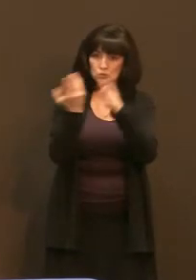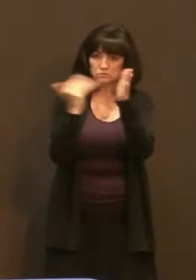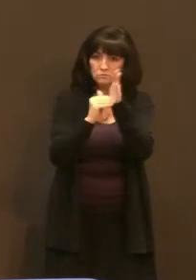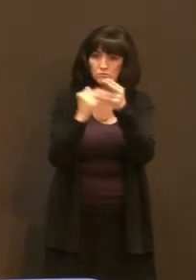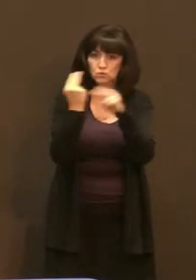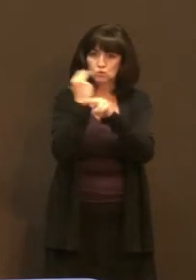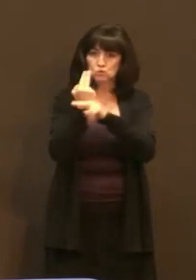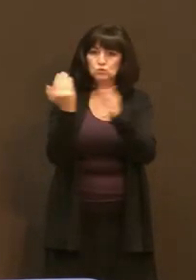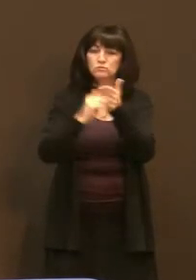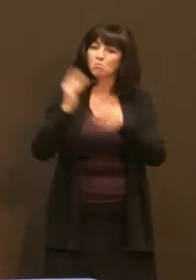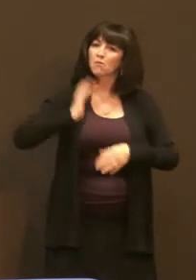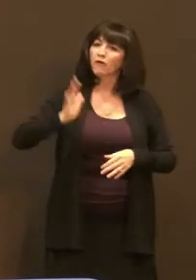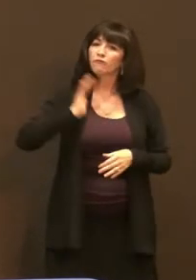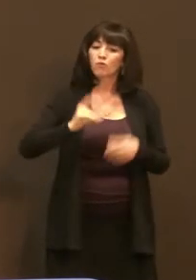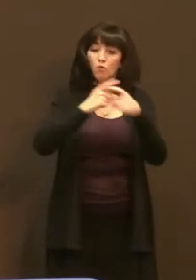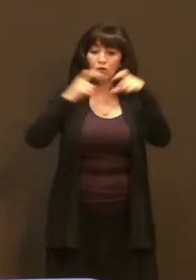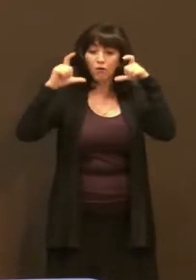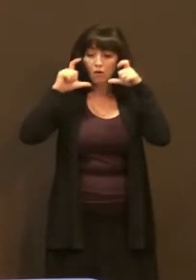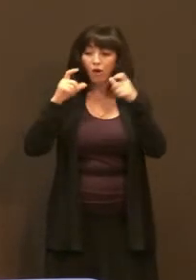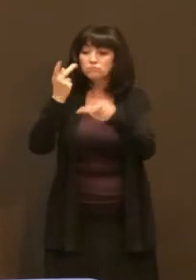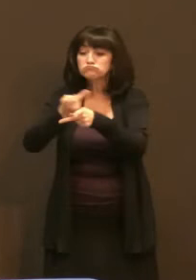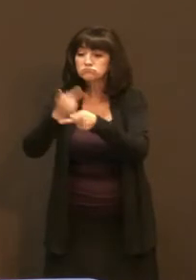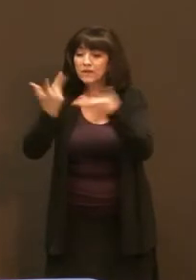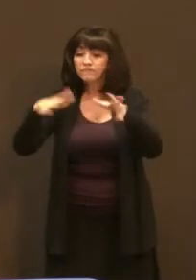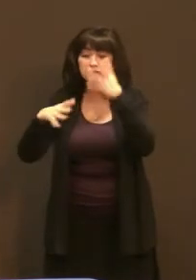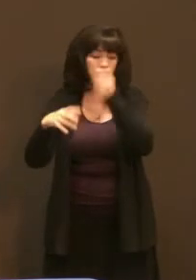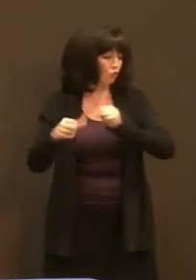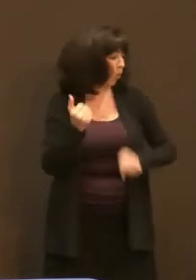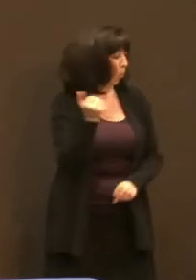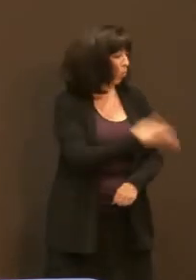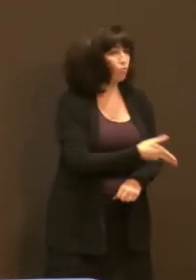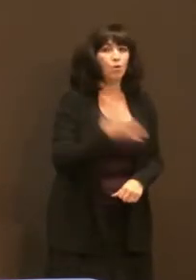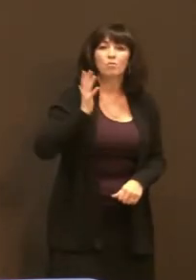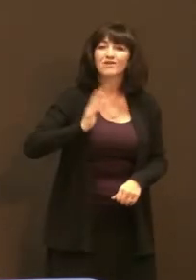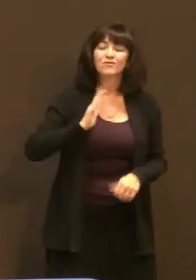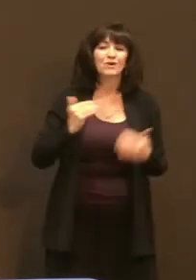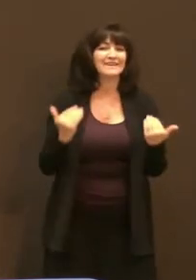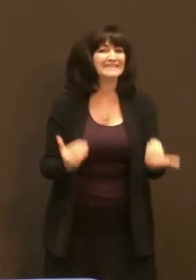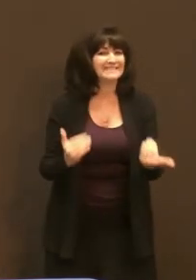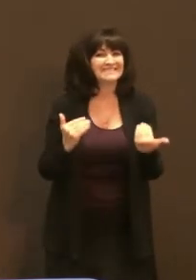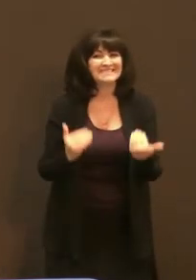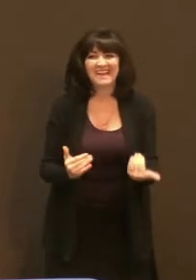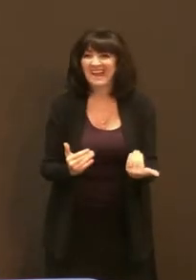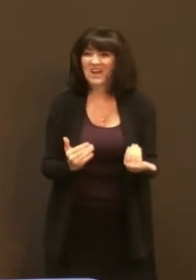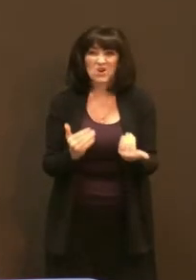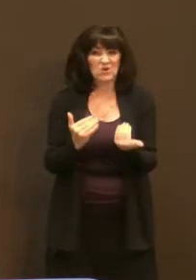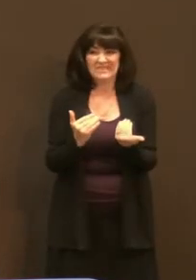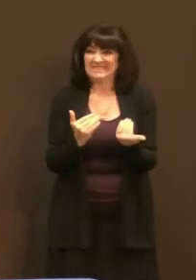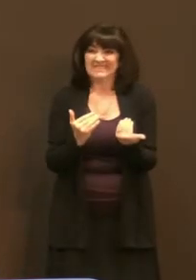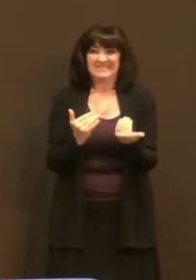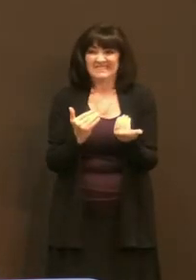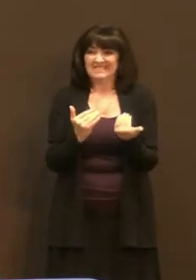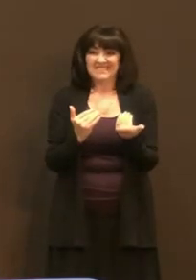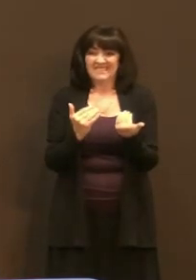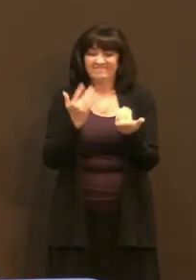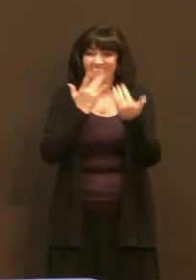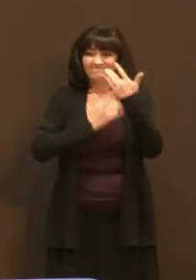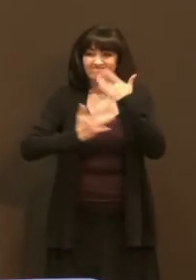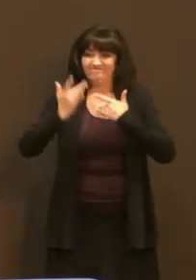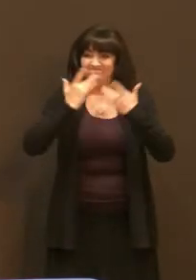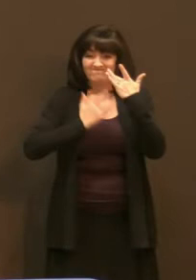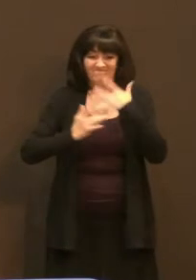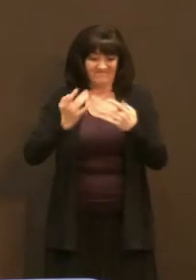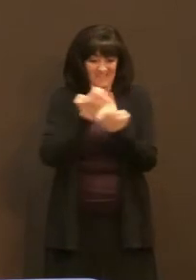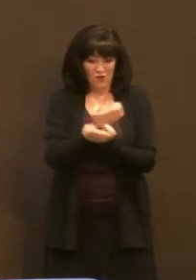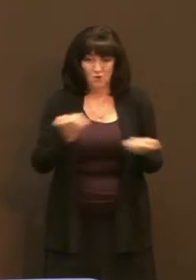PPE, like masks. So the guidance that we give and the training that we are going to continue to provide to